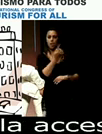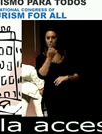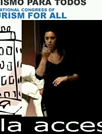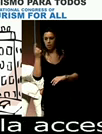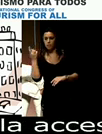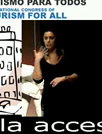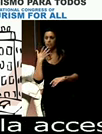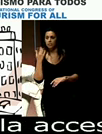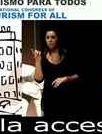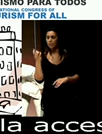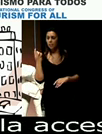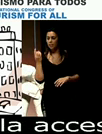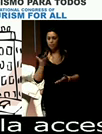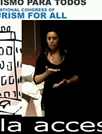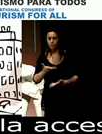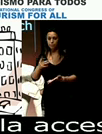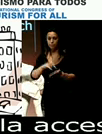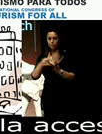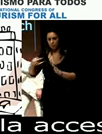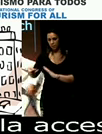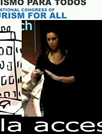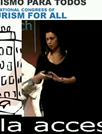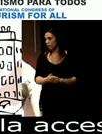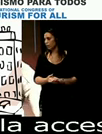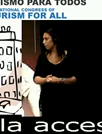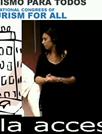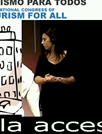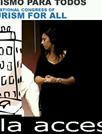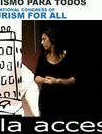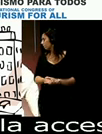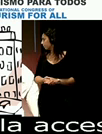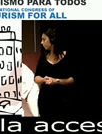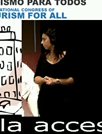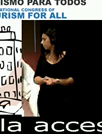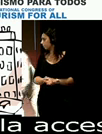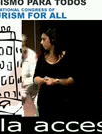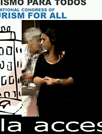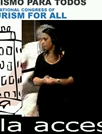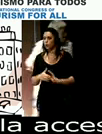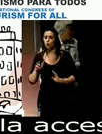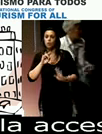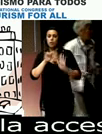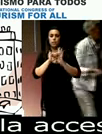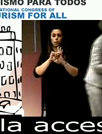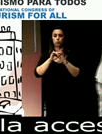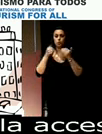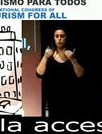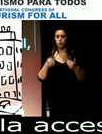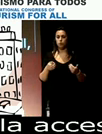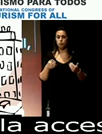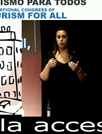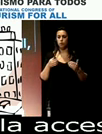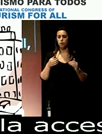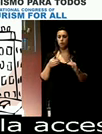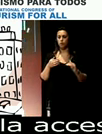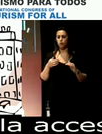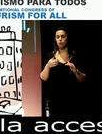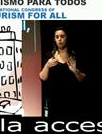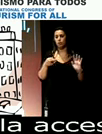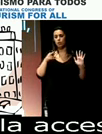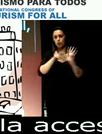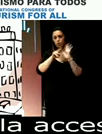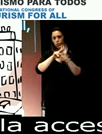move around still retain personal skill, physical resource, culture, etc. Strictly personal and cannot